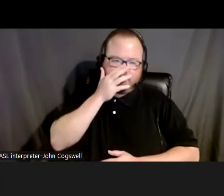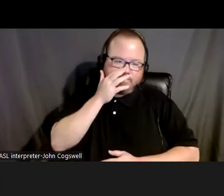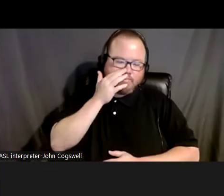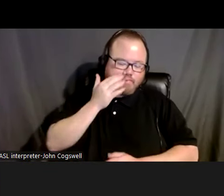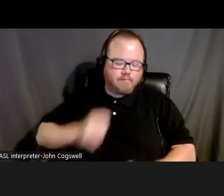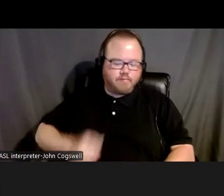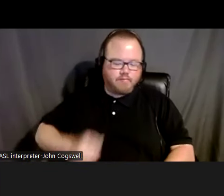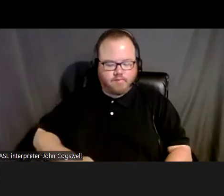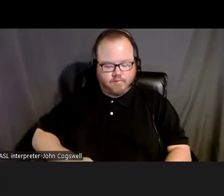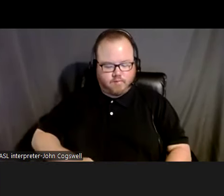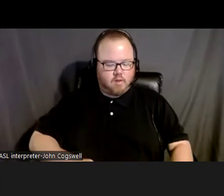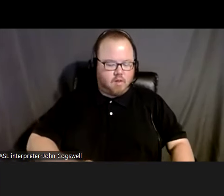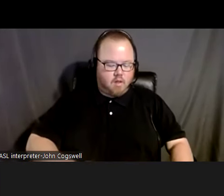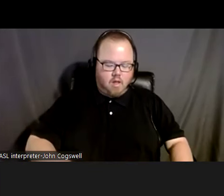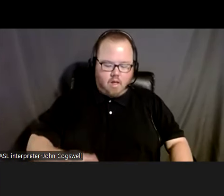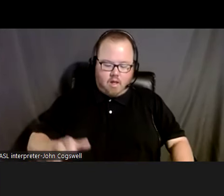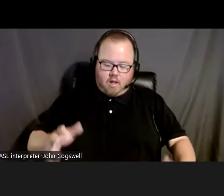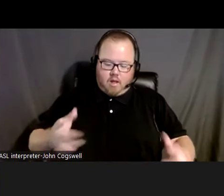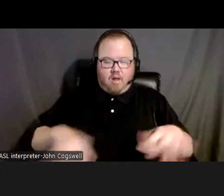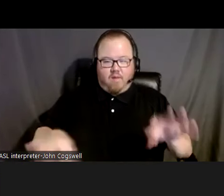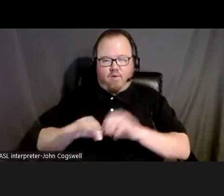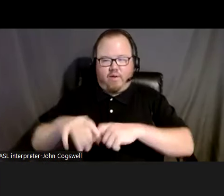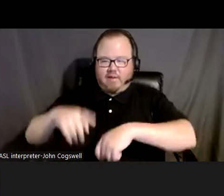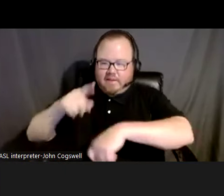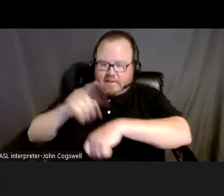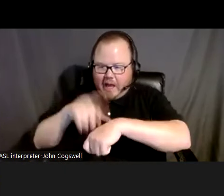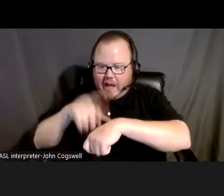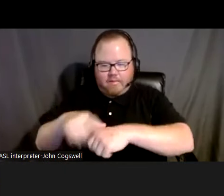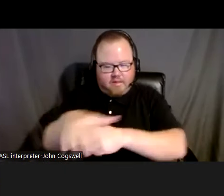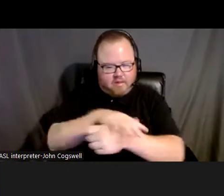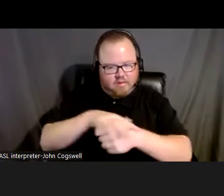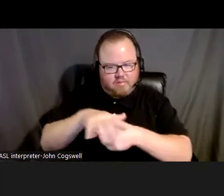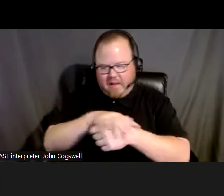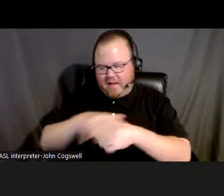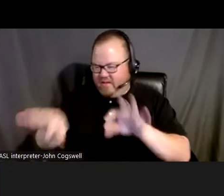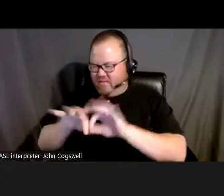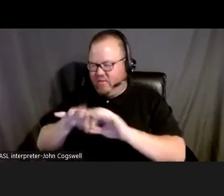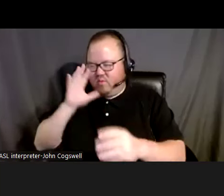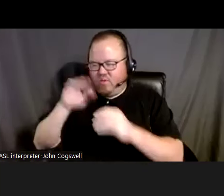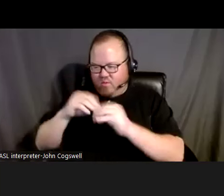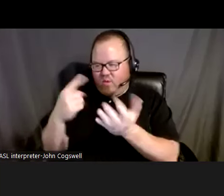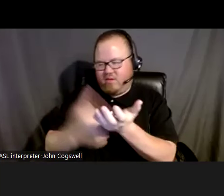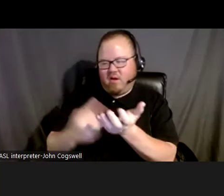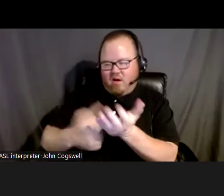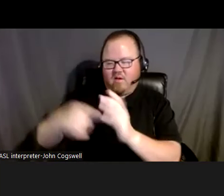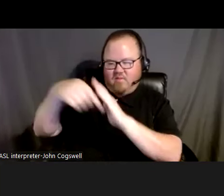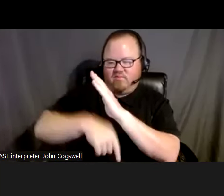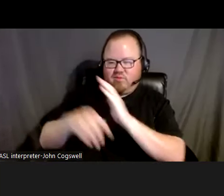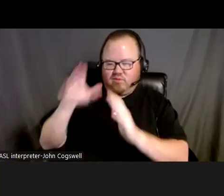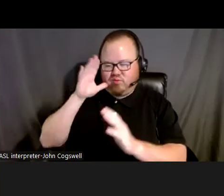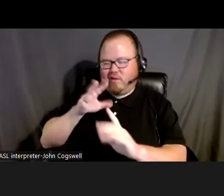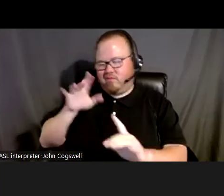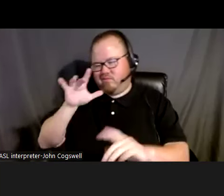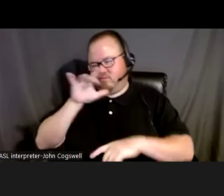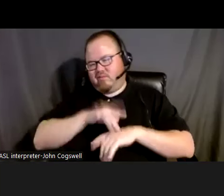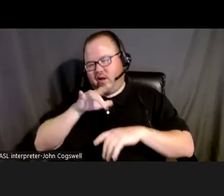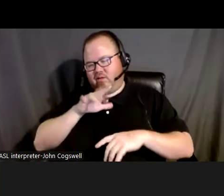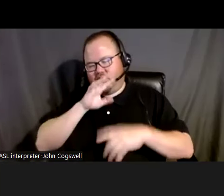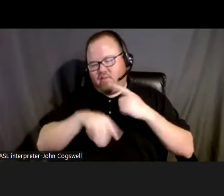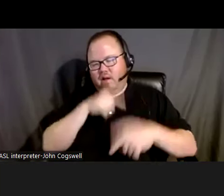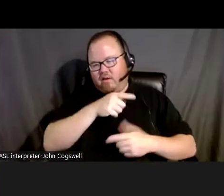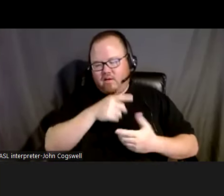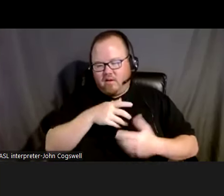Um, and again, it's all about time and space, and we'll talk more about that as we go. But I'll circle back to that bubble packaging and some of